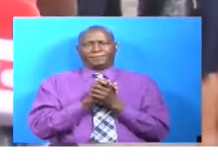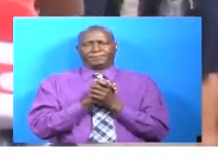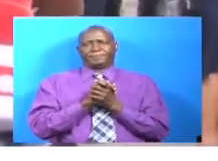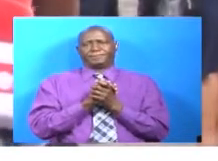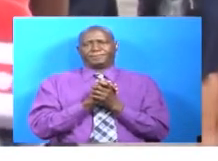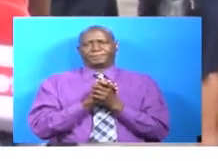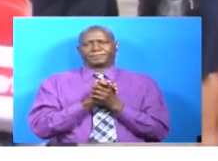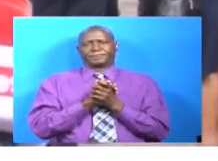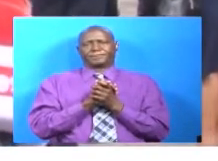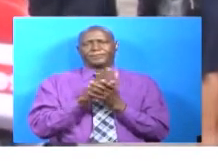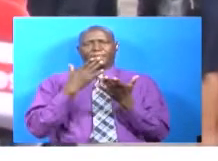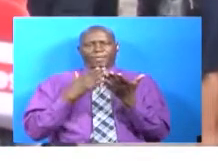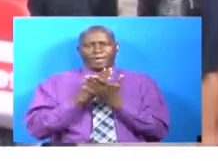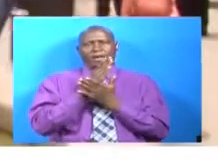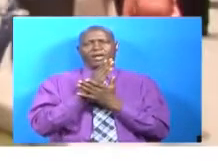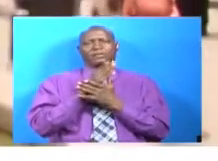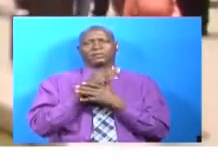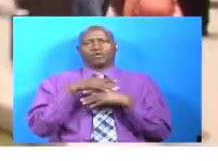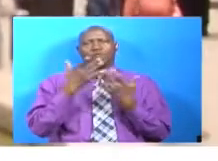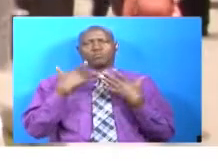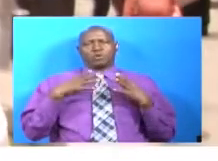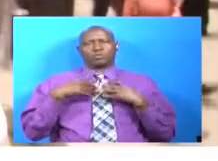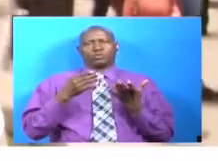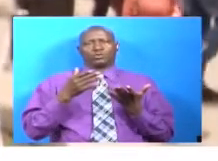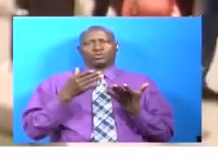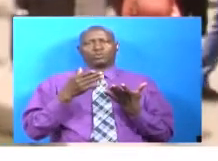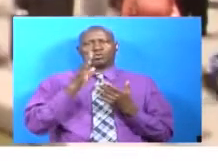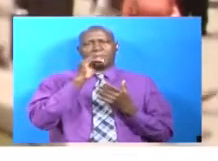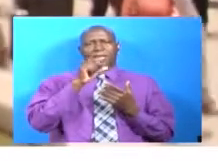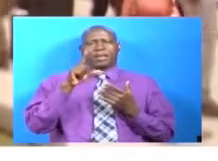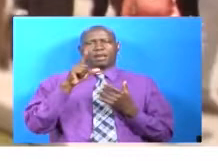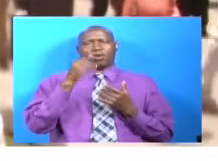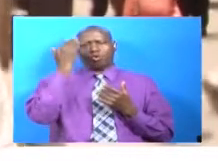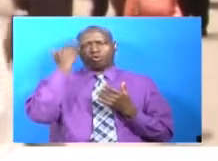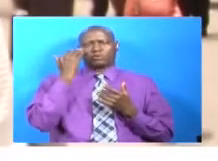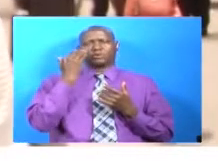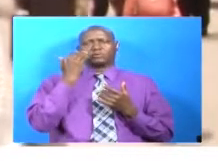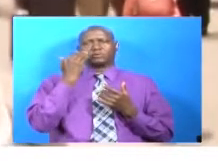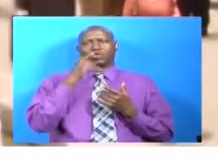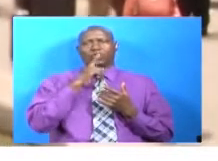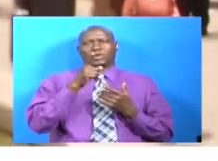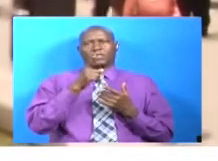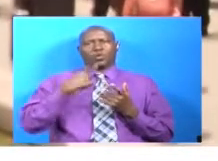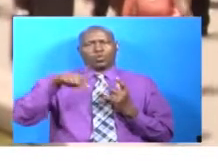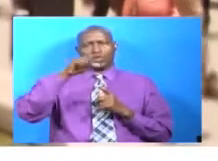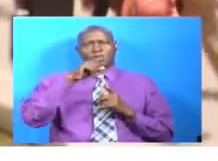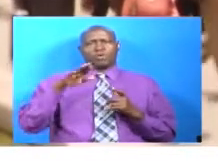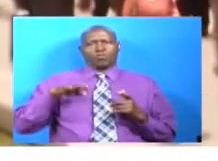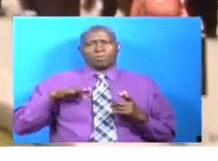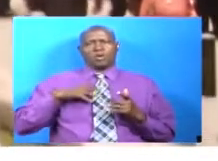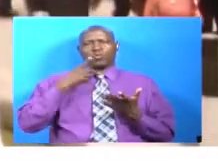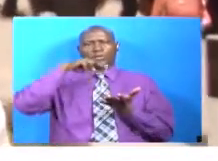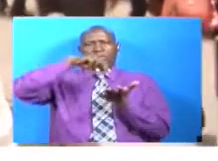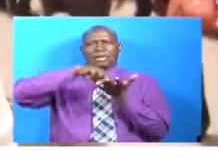the right for people to obey court orders. Kwetu sisi kama wamama ambao tumesimama ni historia, na tunaomba yetu ni